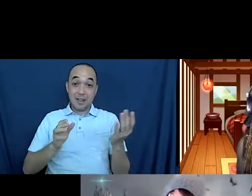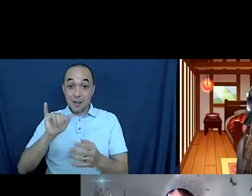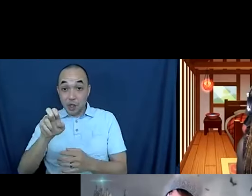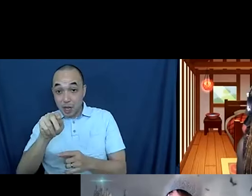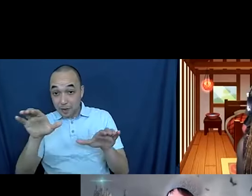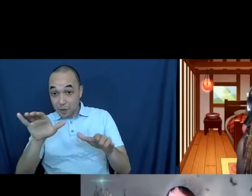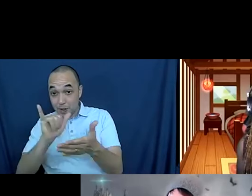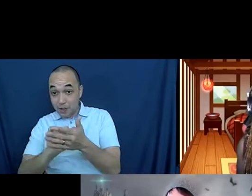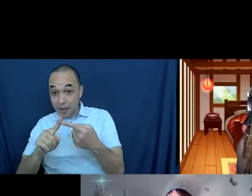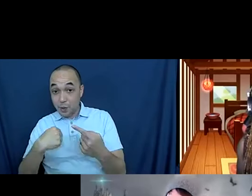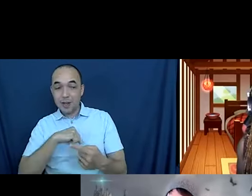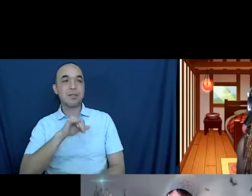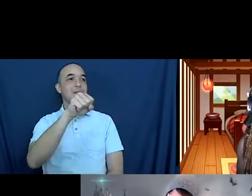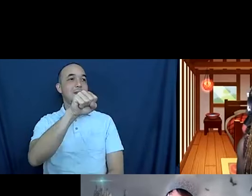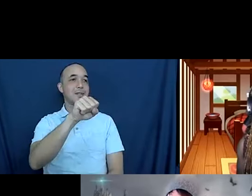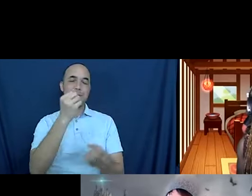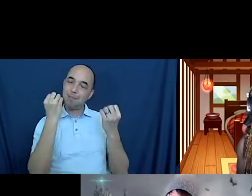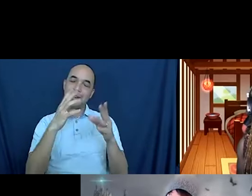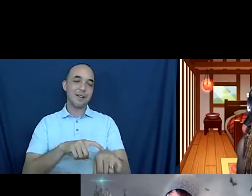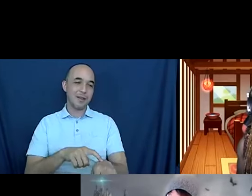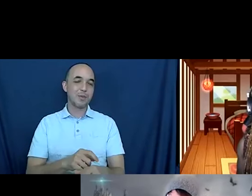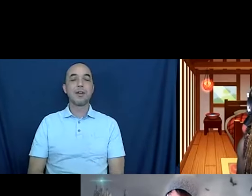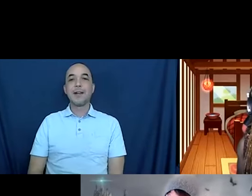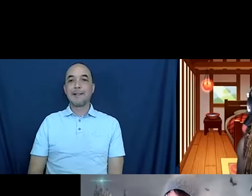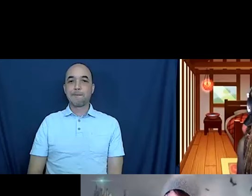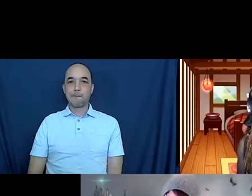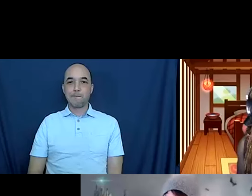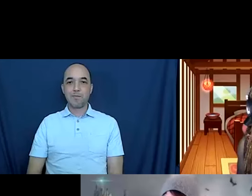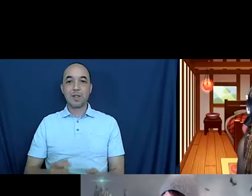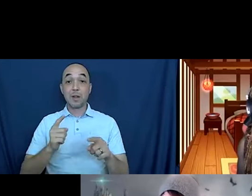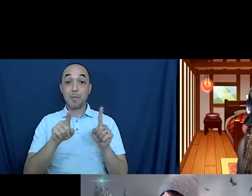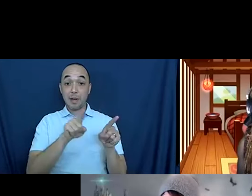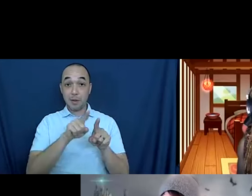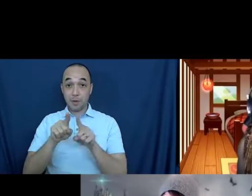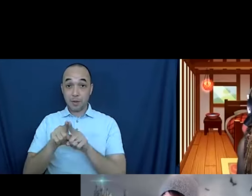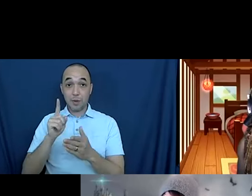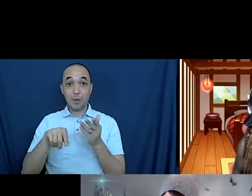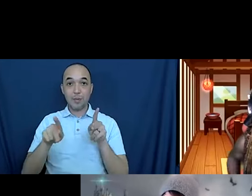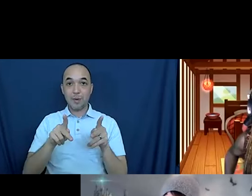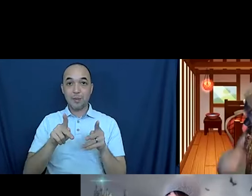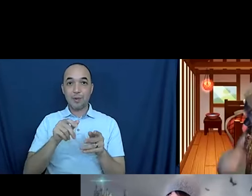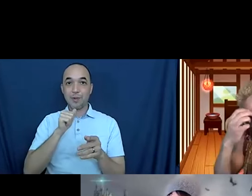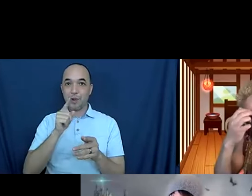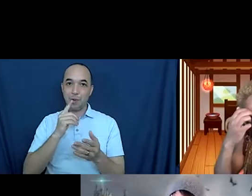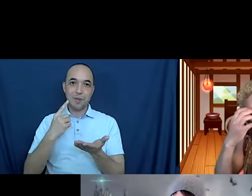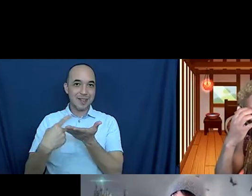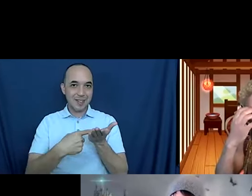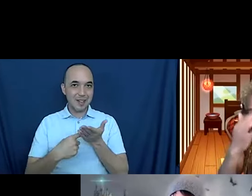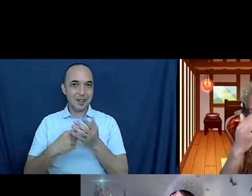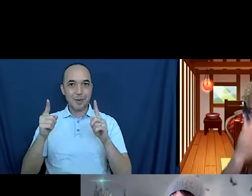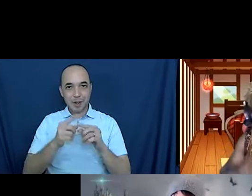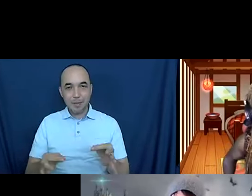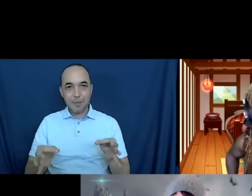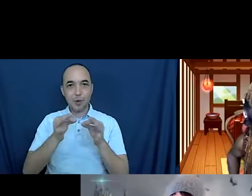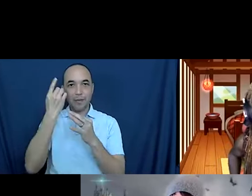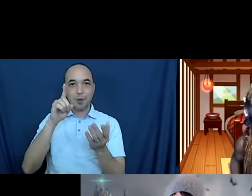Many times. But what I think also a lot of people don't talk about, but is really is important for DMs, is